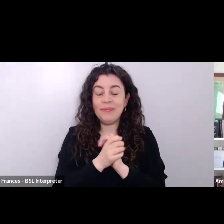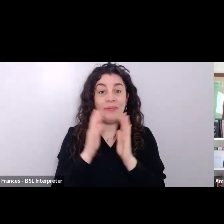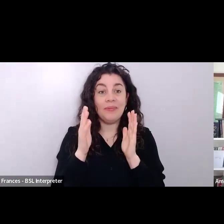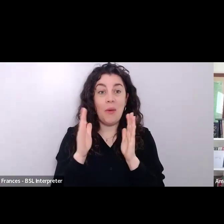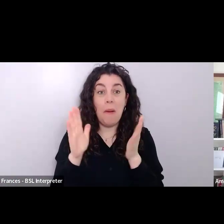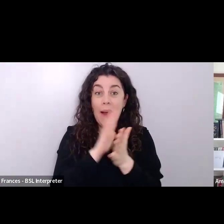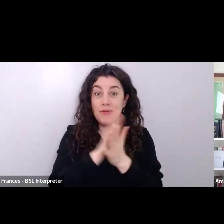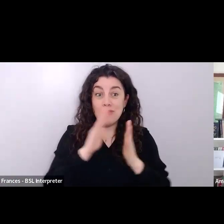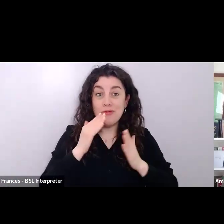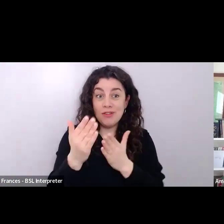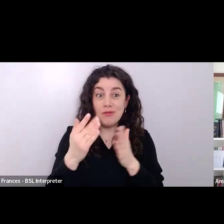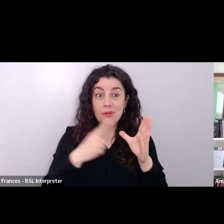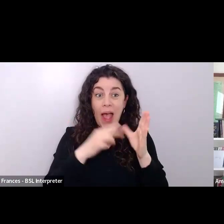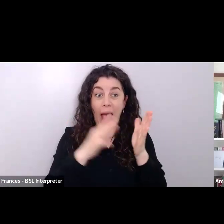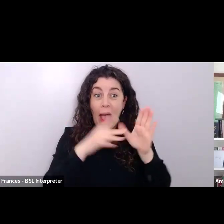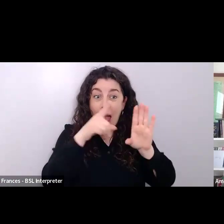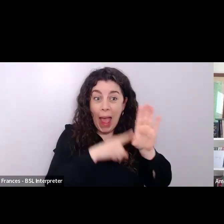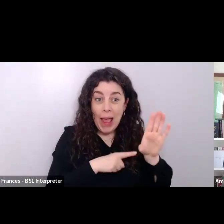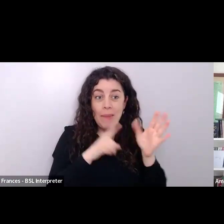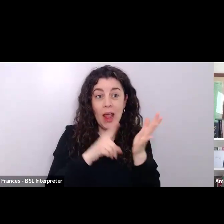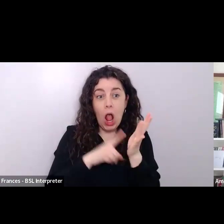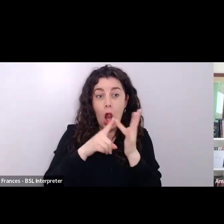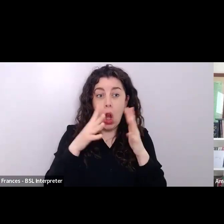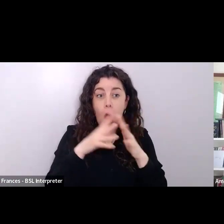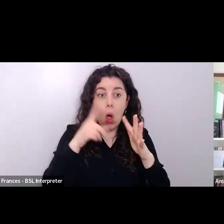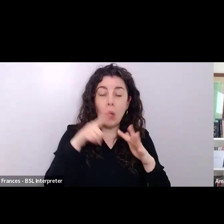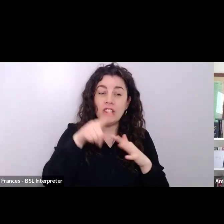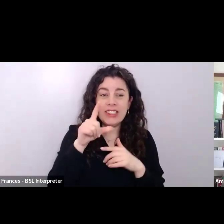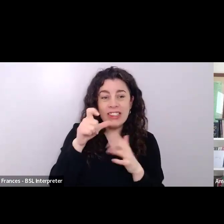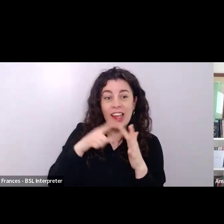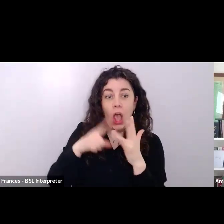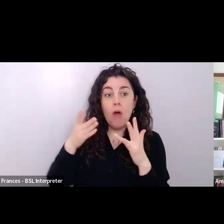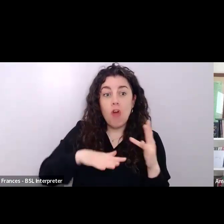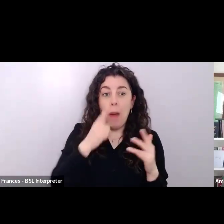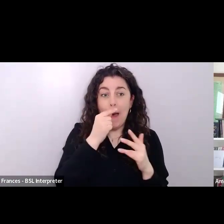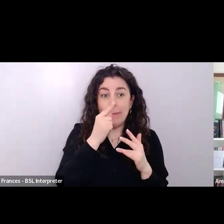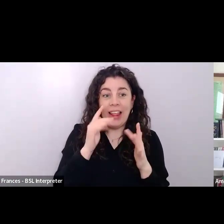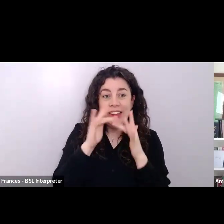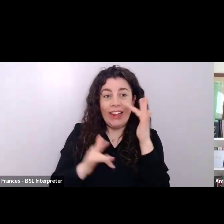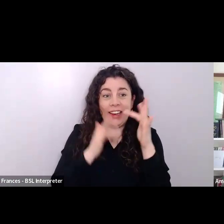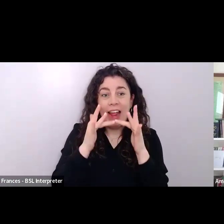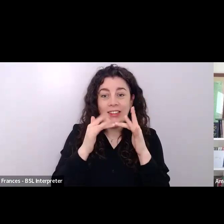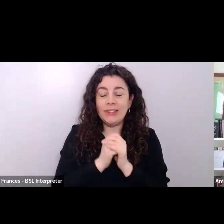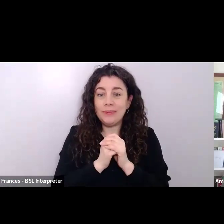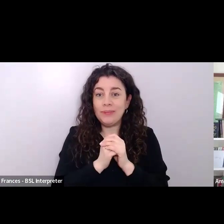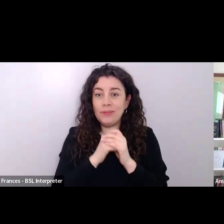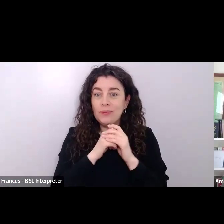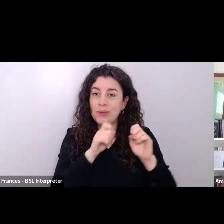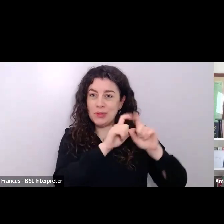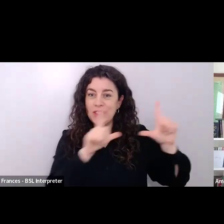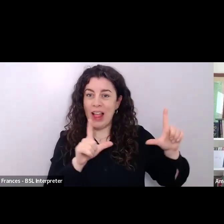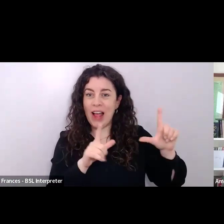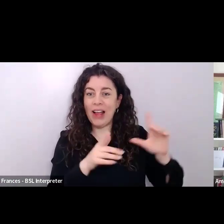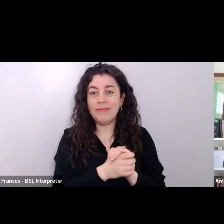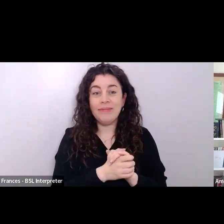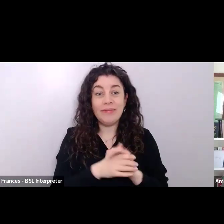introduce Amy Lowe, who is the CEO of AbilityNet. And I think, Harrison, if you were able to share Amy's slides.